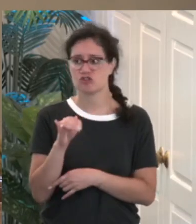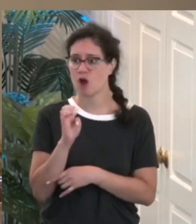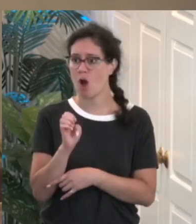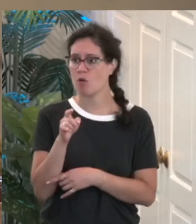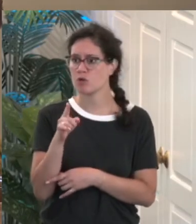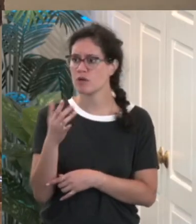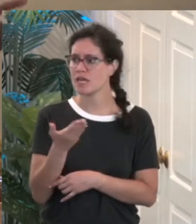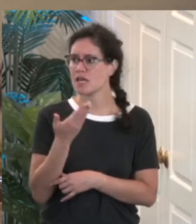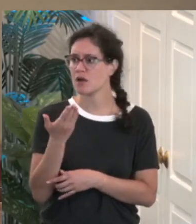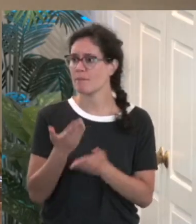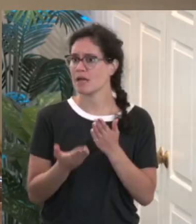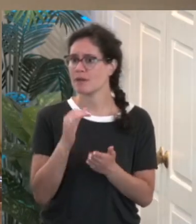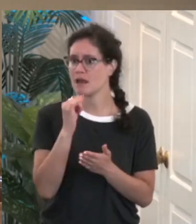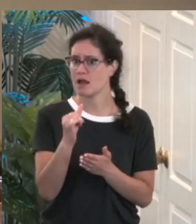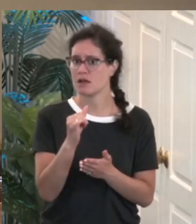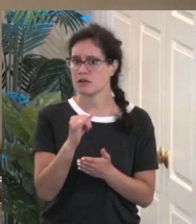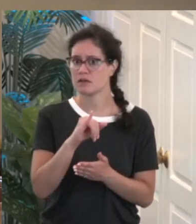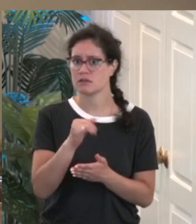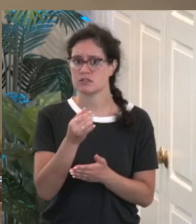not. Right, Joe